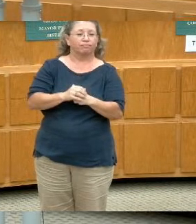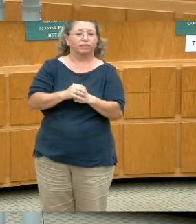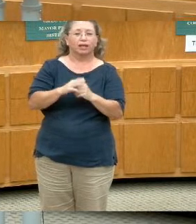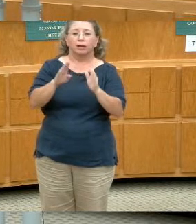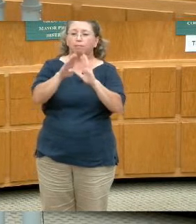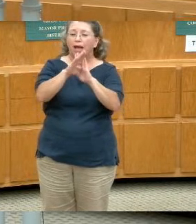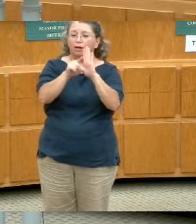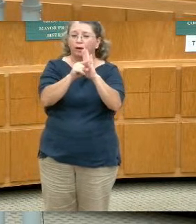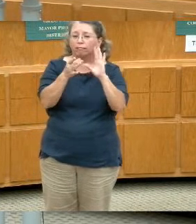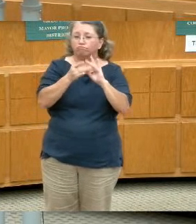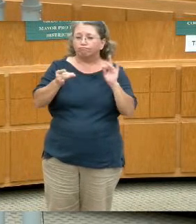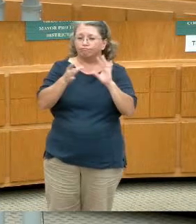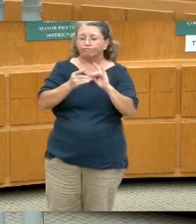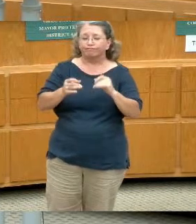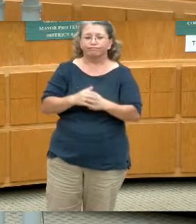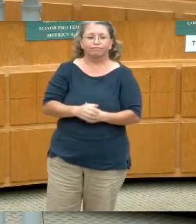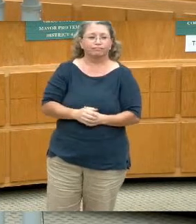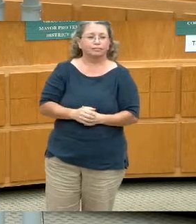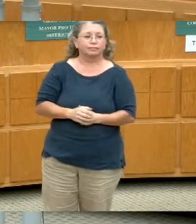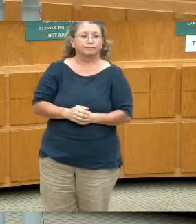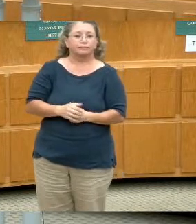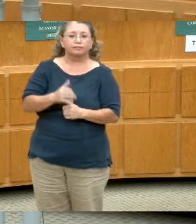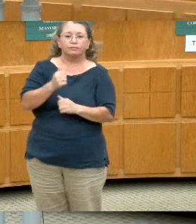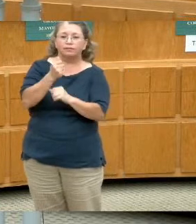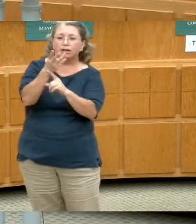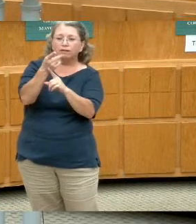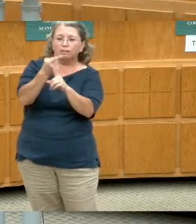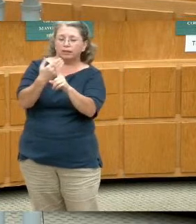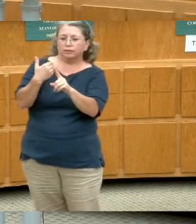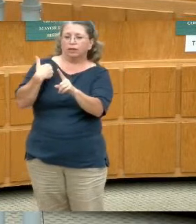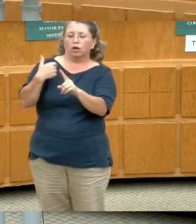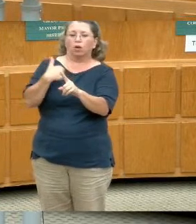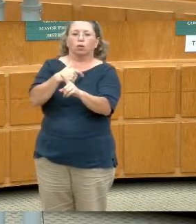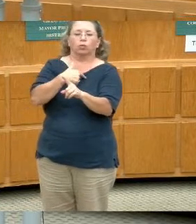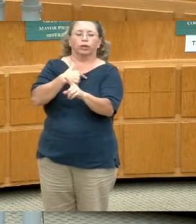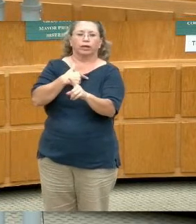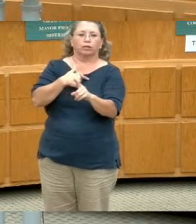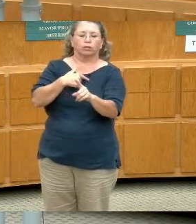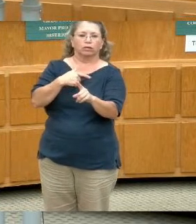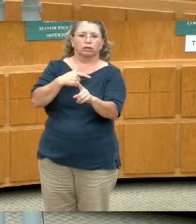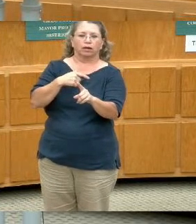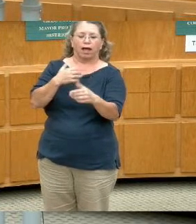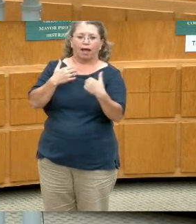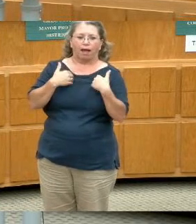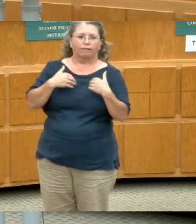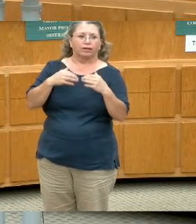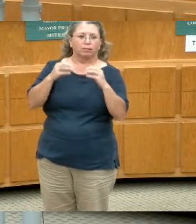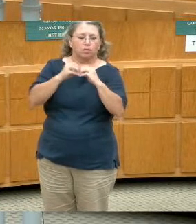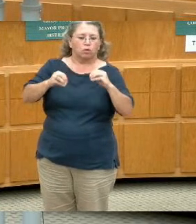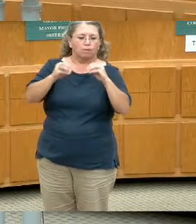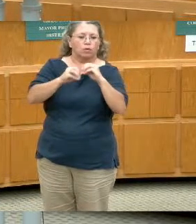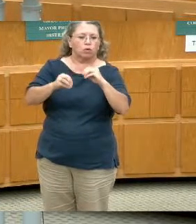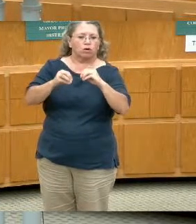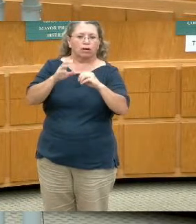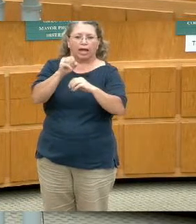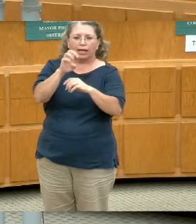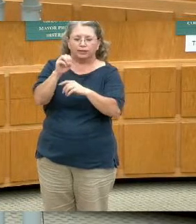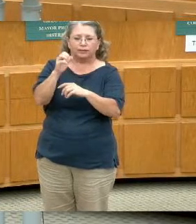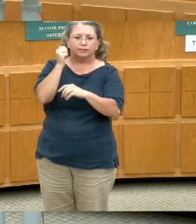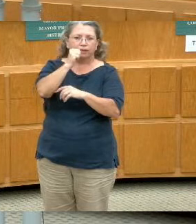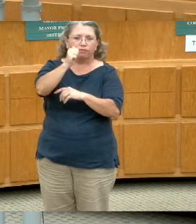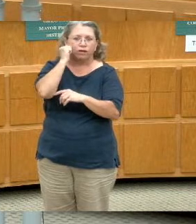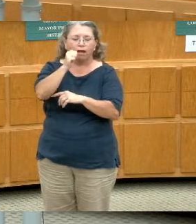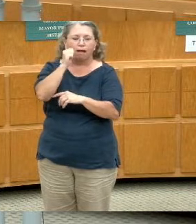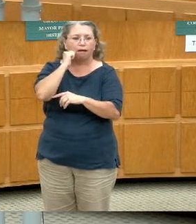ago when we were dealing with day after day of cases of COVID-19 here locally and in the state and the country and the world.